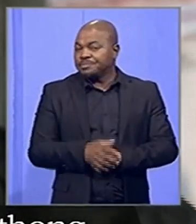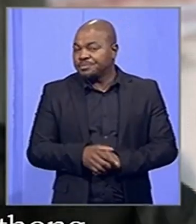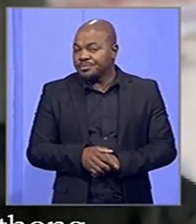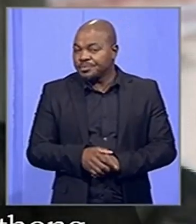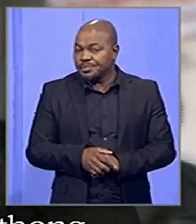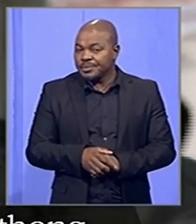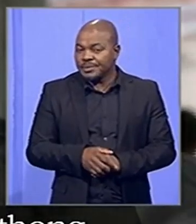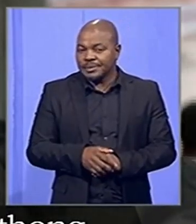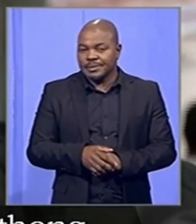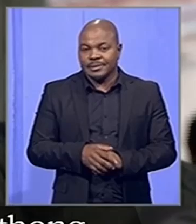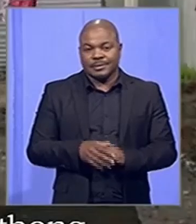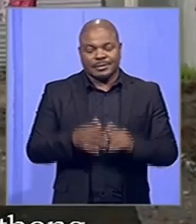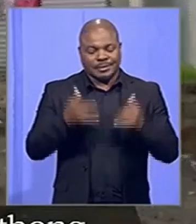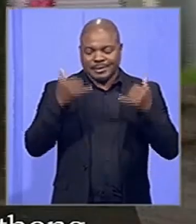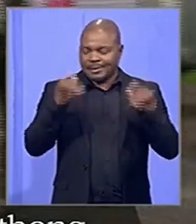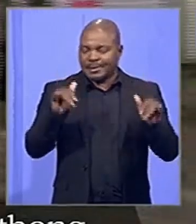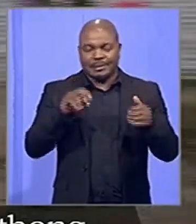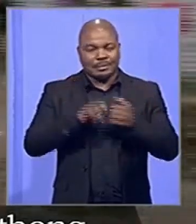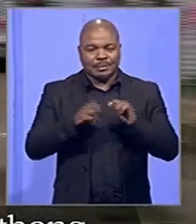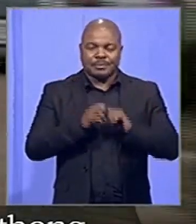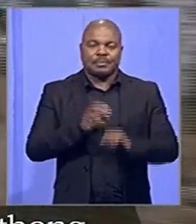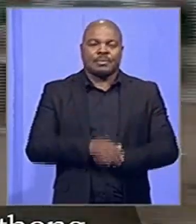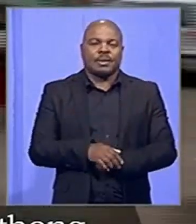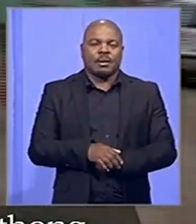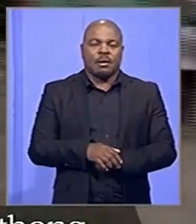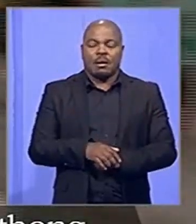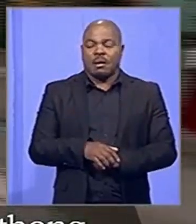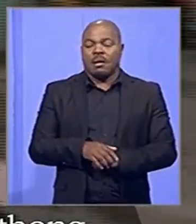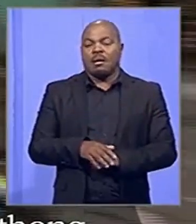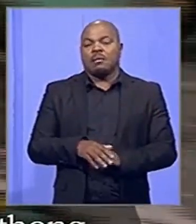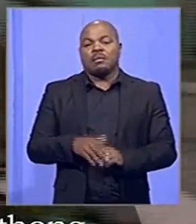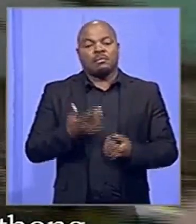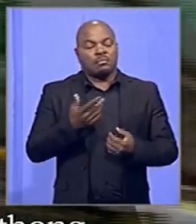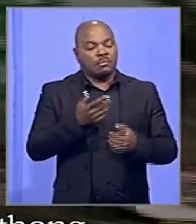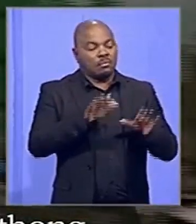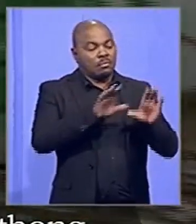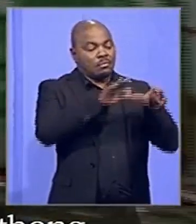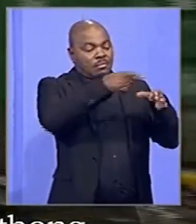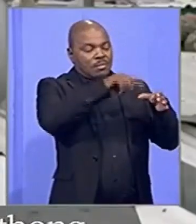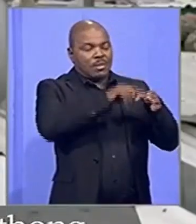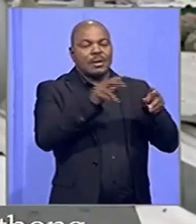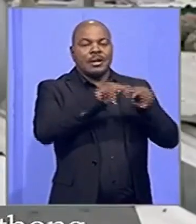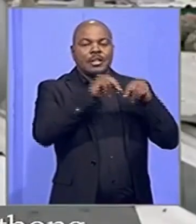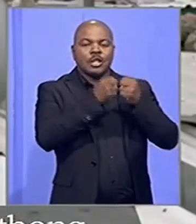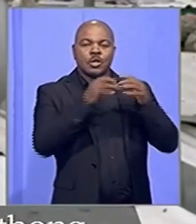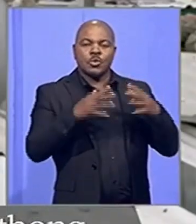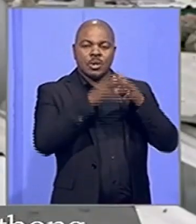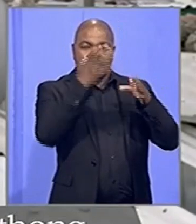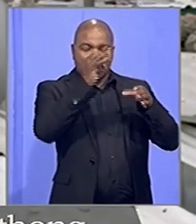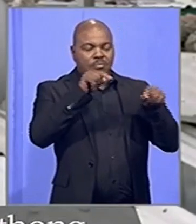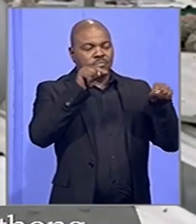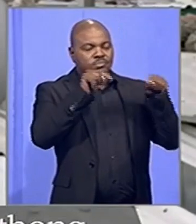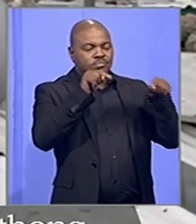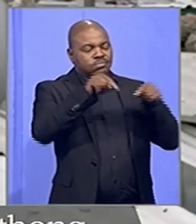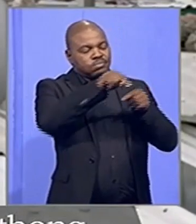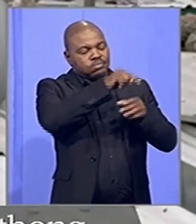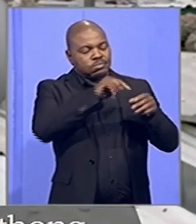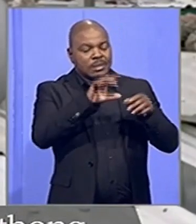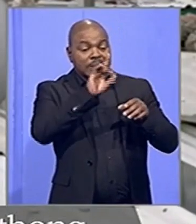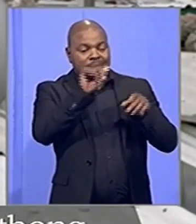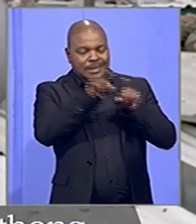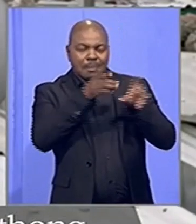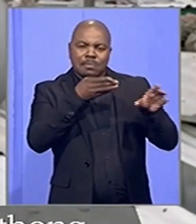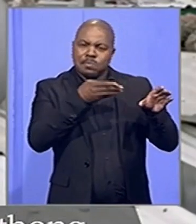There is still division. Mahlakore ohle a teng pusong e lothwang ya setjhaba ka setjhaba a kenyeletsang le